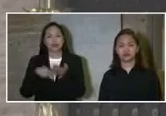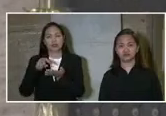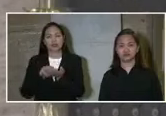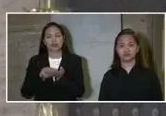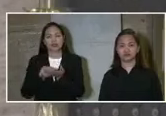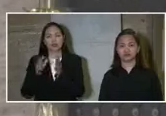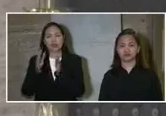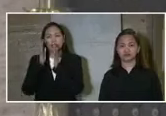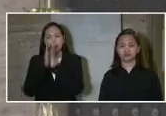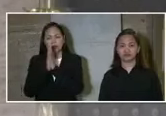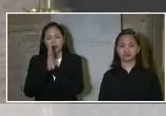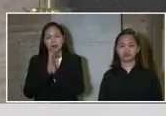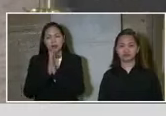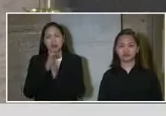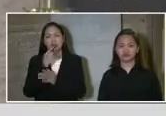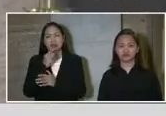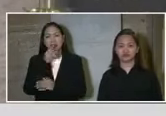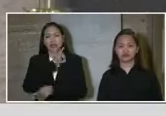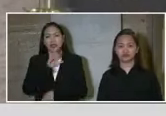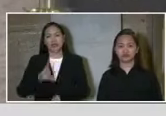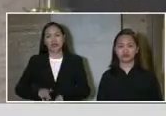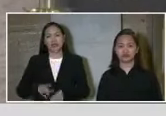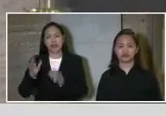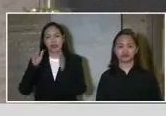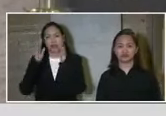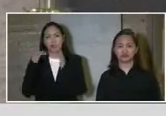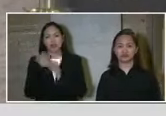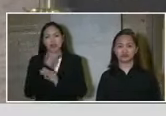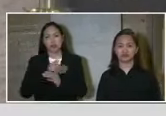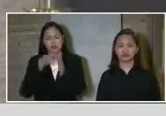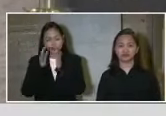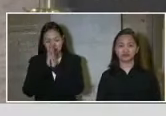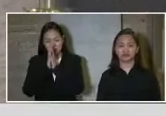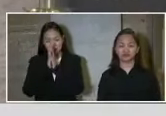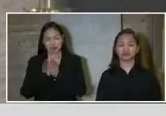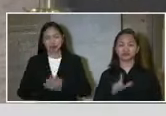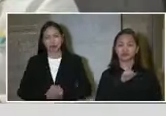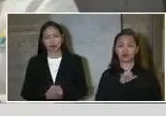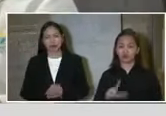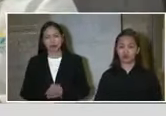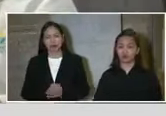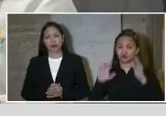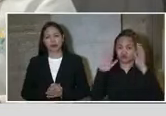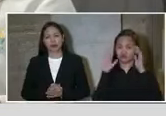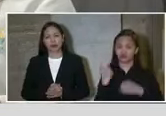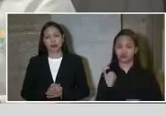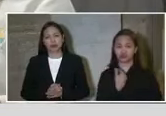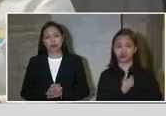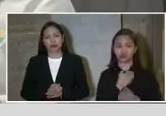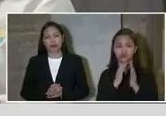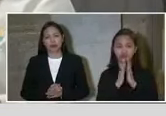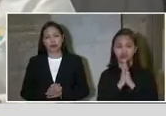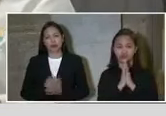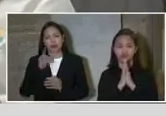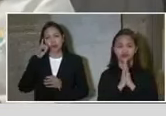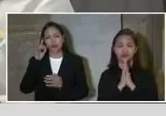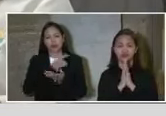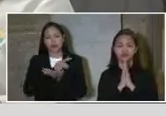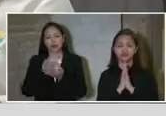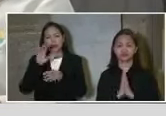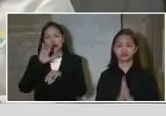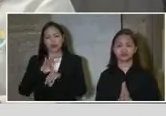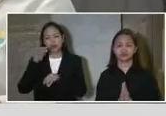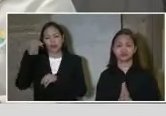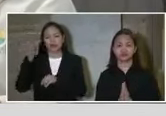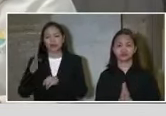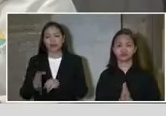will say, Lord, hear our prayer. Lord, hear our prayer. For the Holy Church of God, that she may